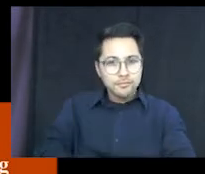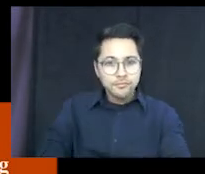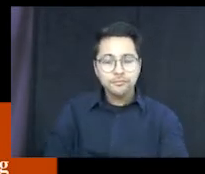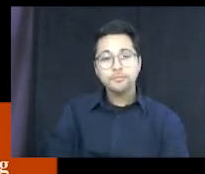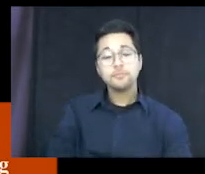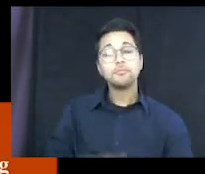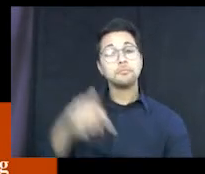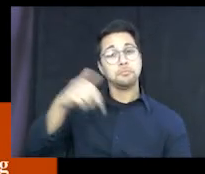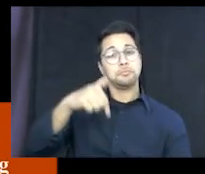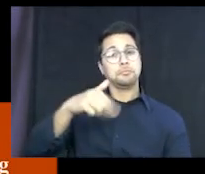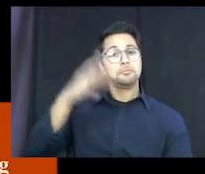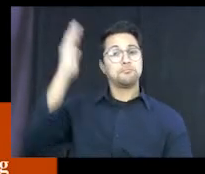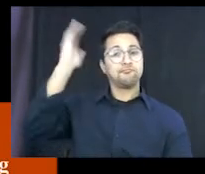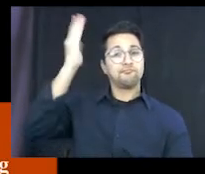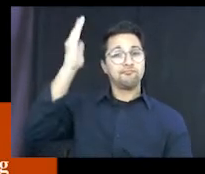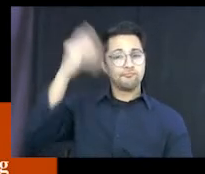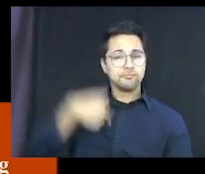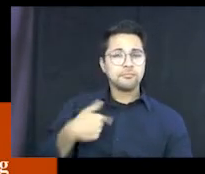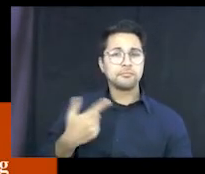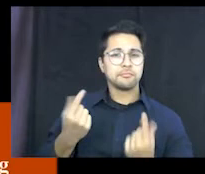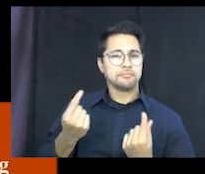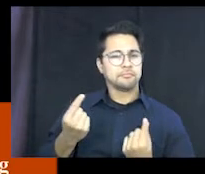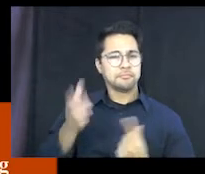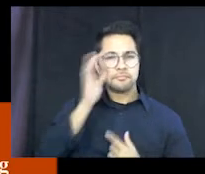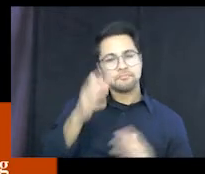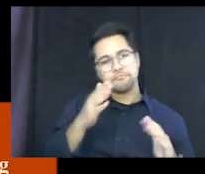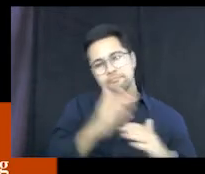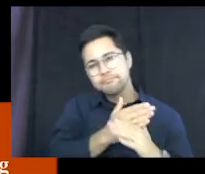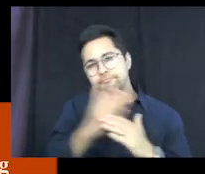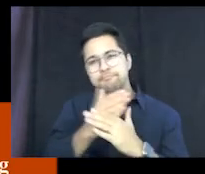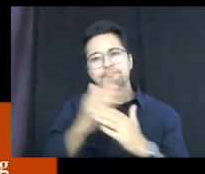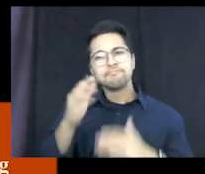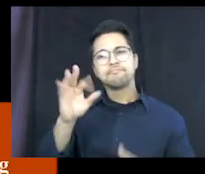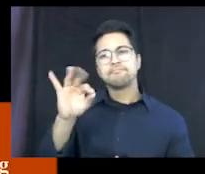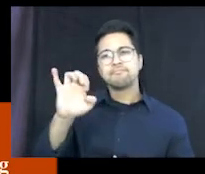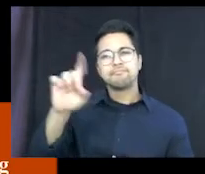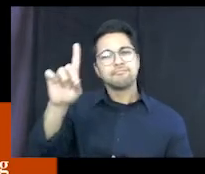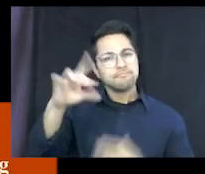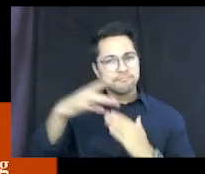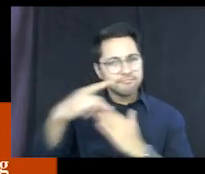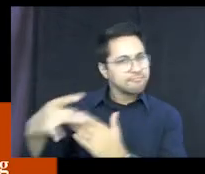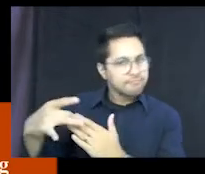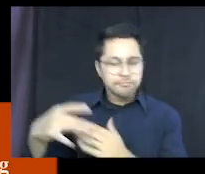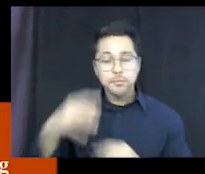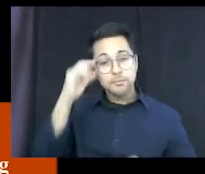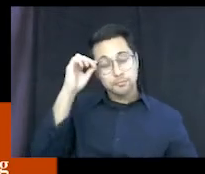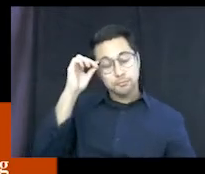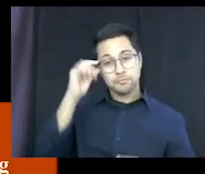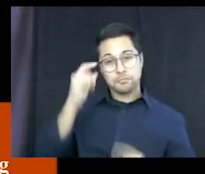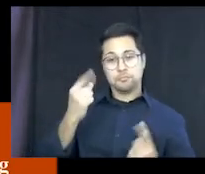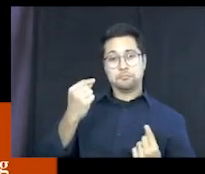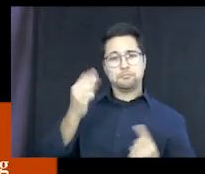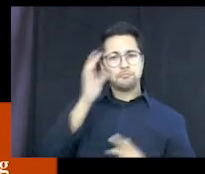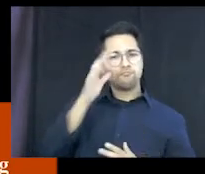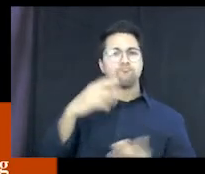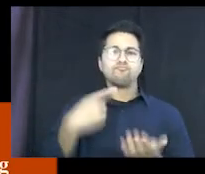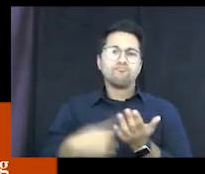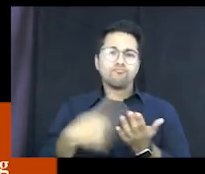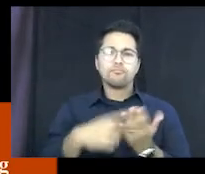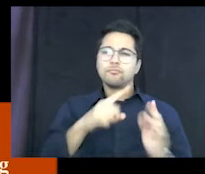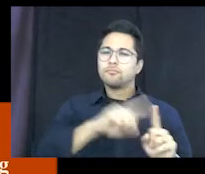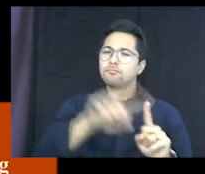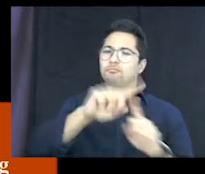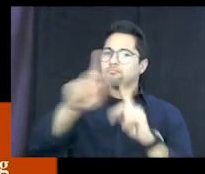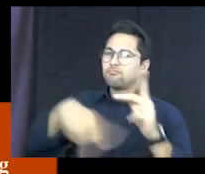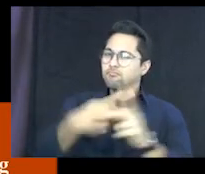this presentation, I will be sharing a field guide wherein I discuss the different types of social